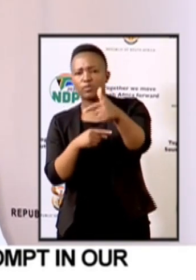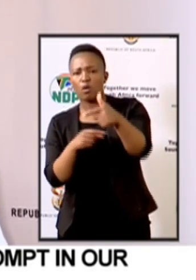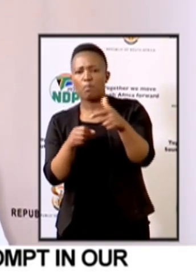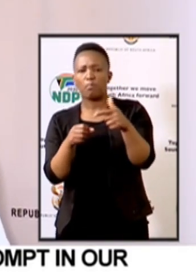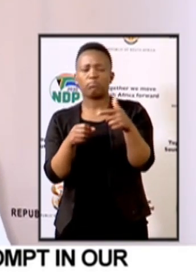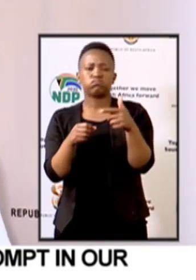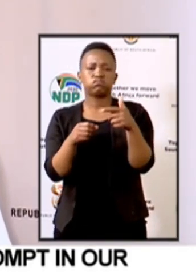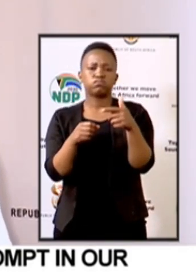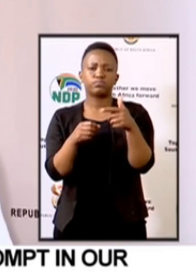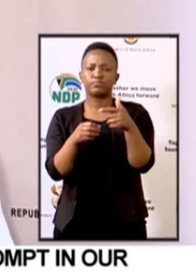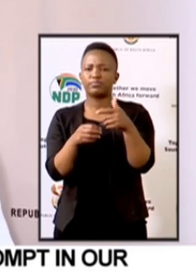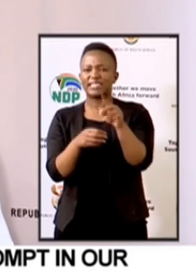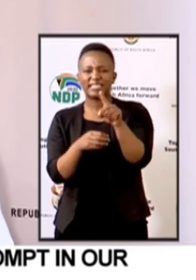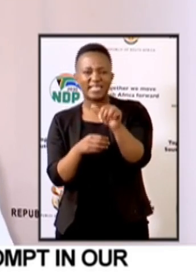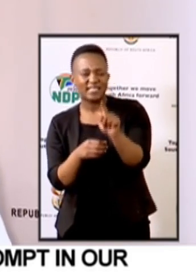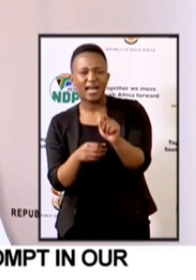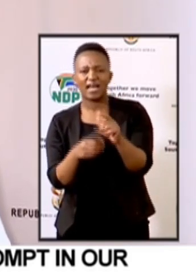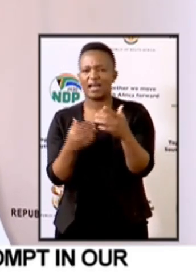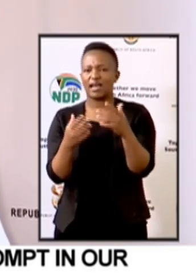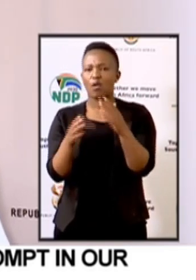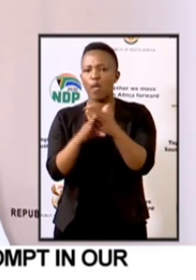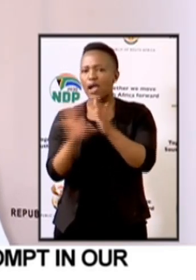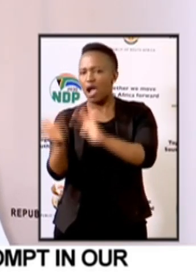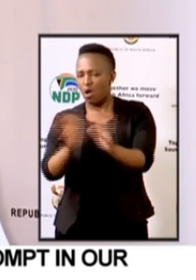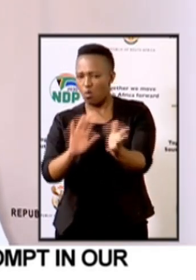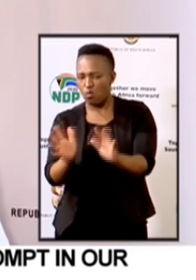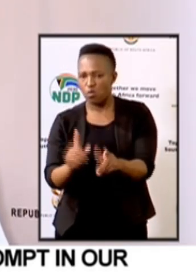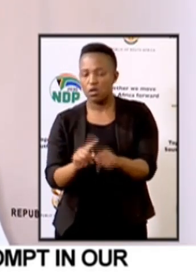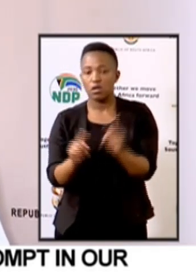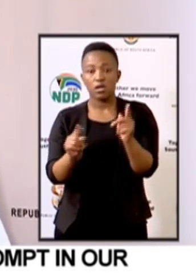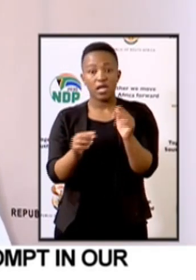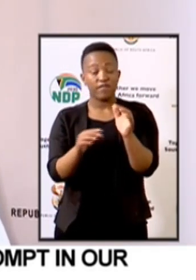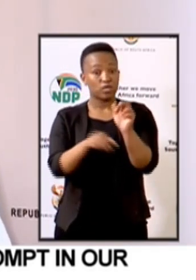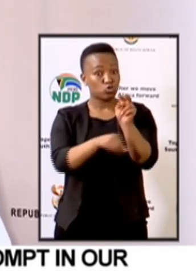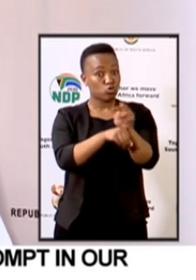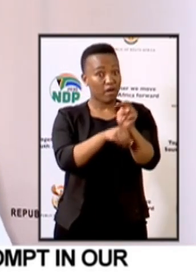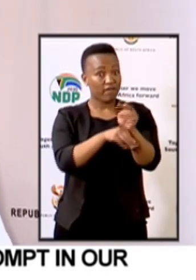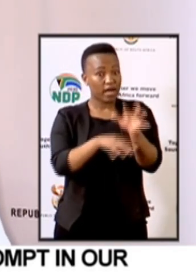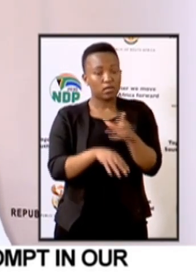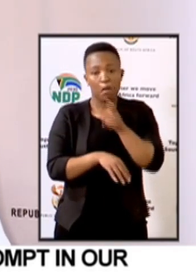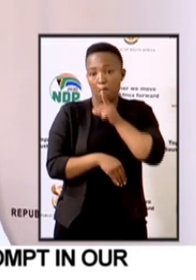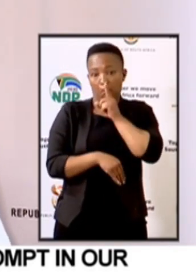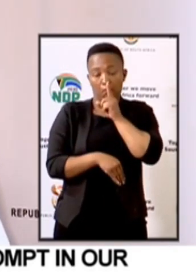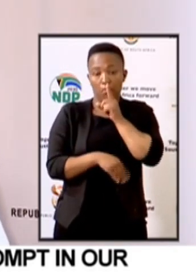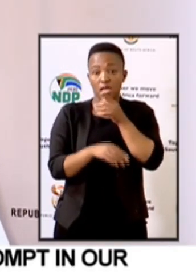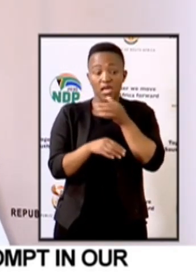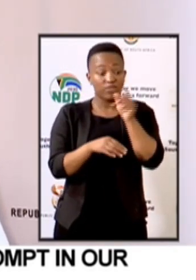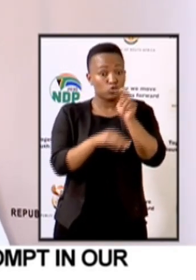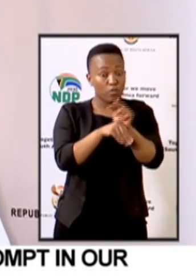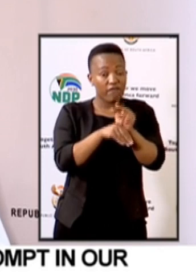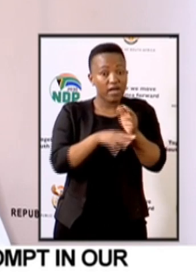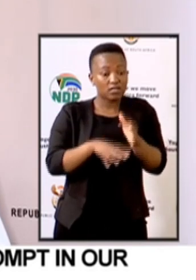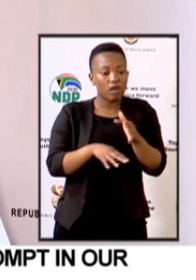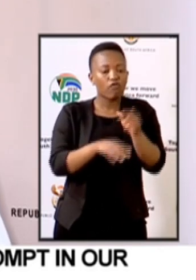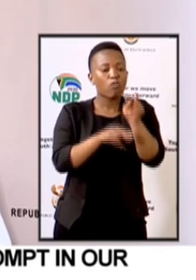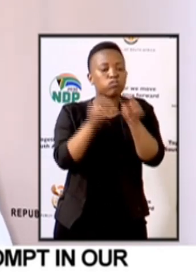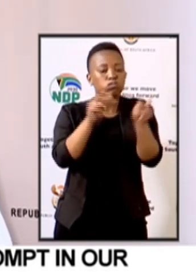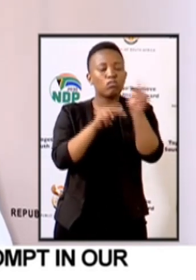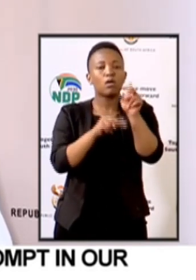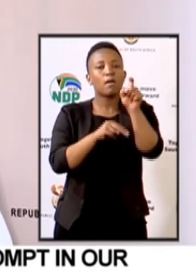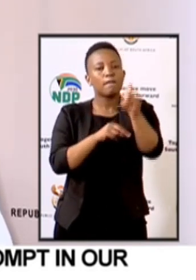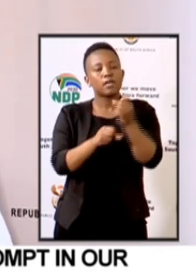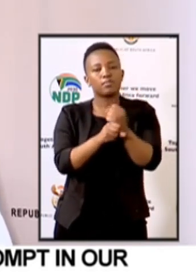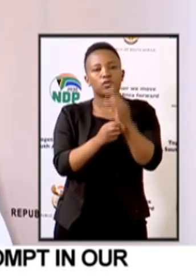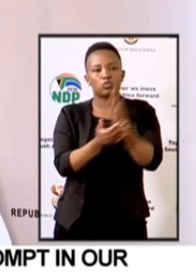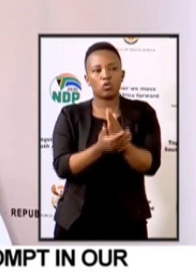fact, I would say a supervisor who is not in touch with those that he supervises or she supervises for a week,